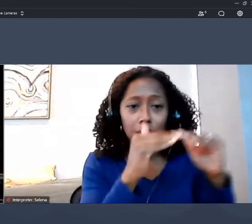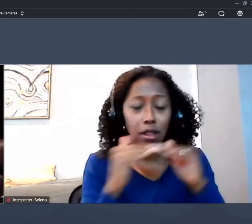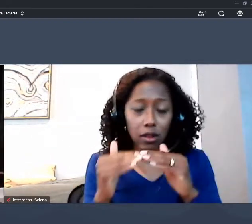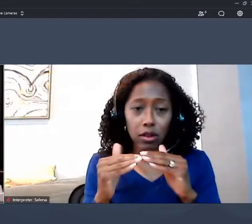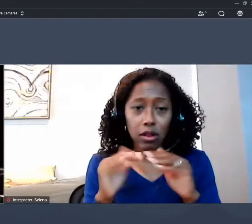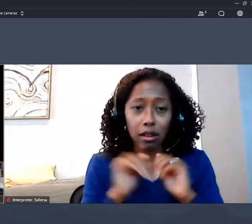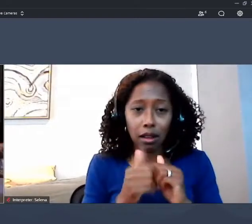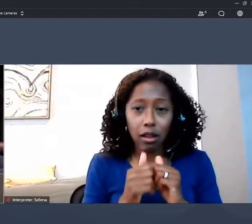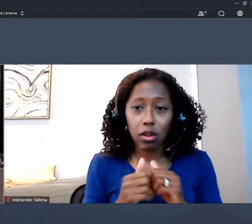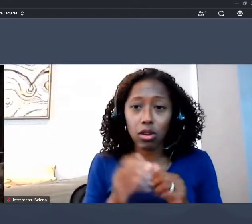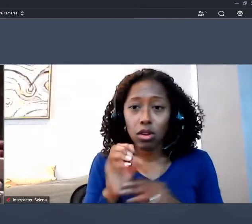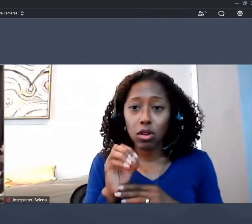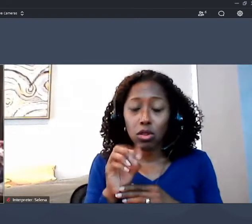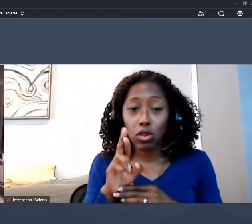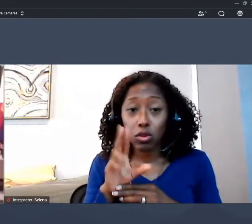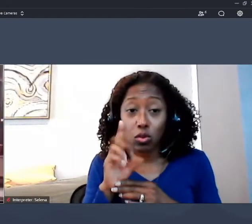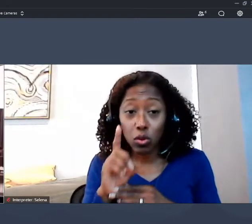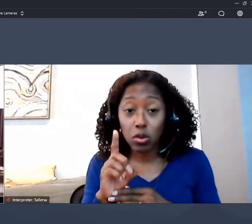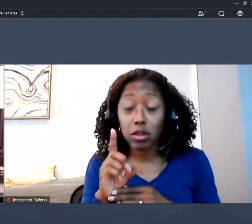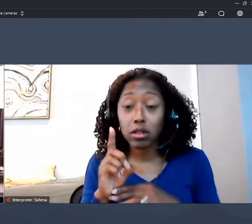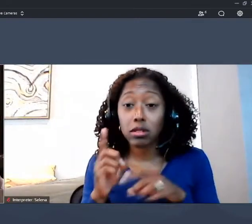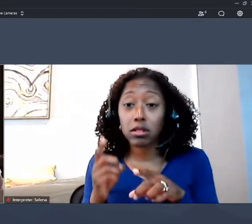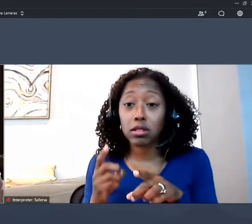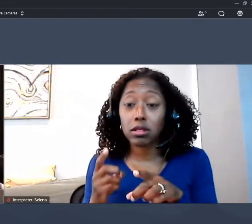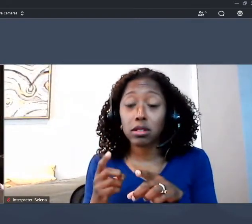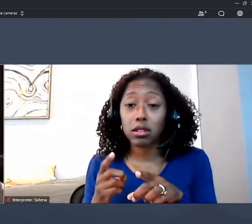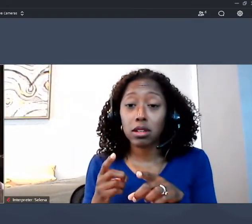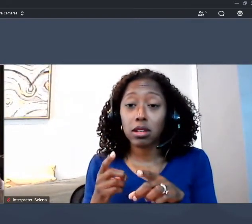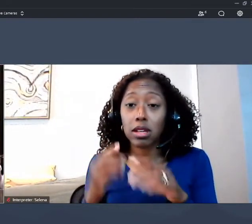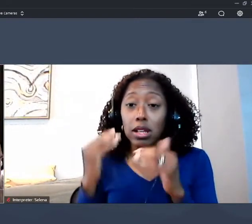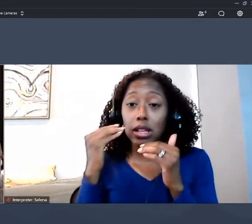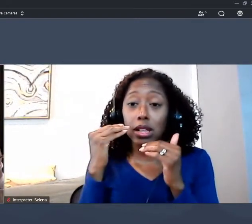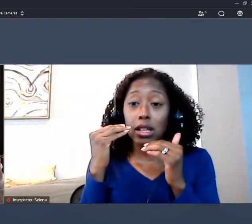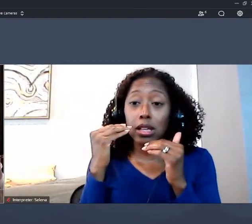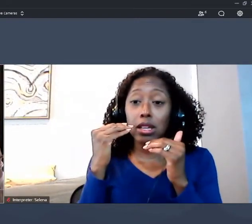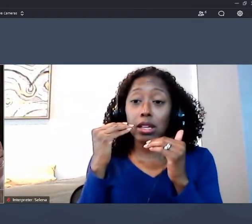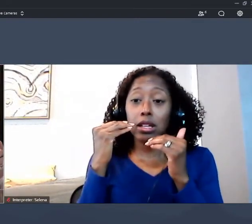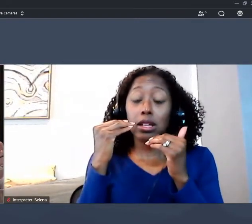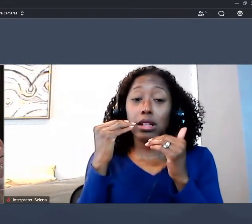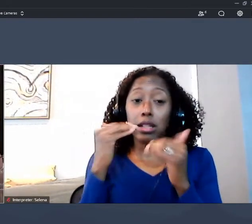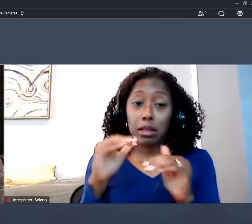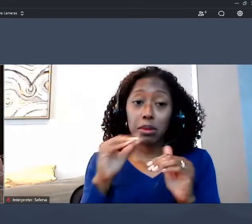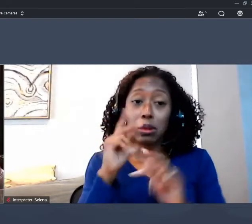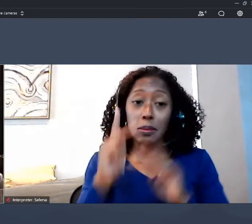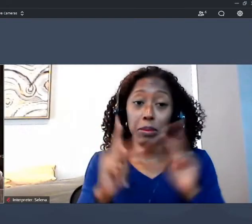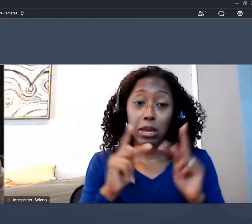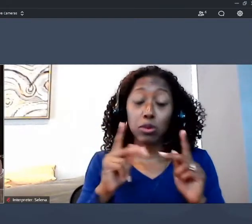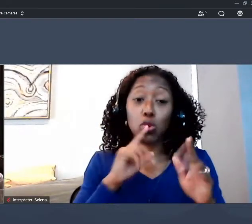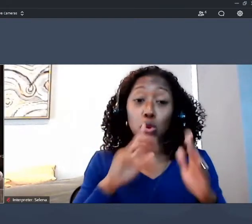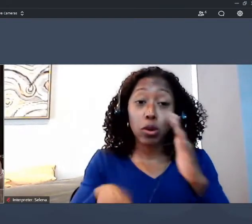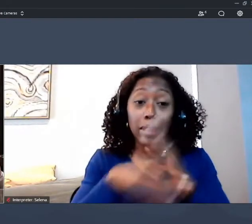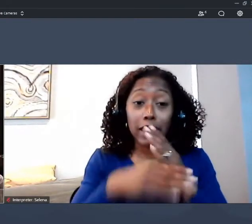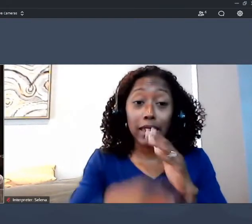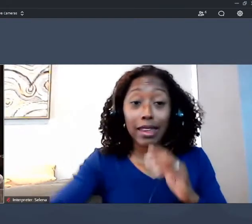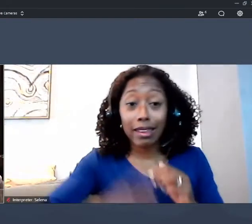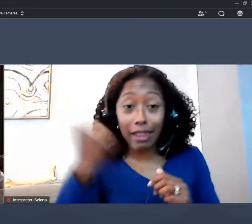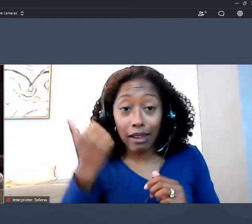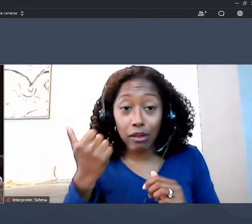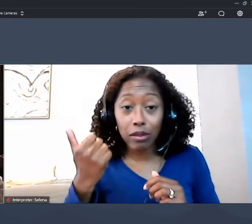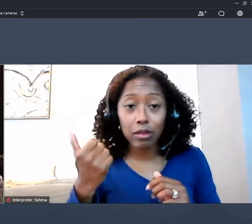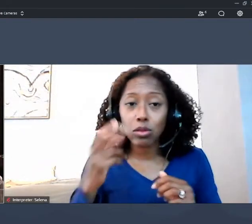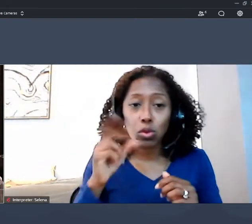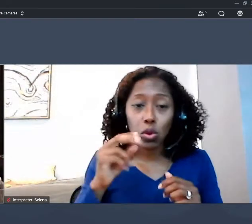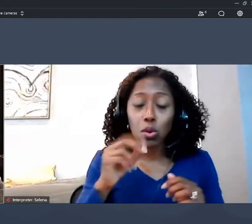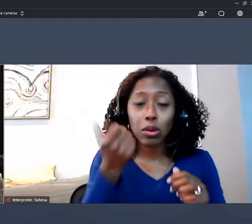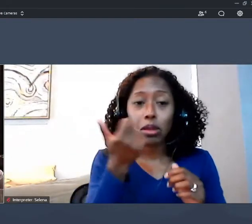just limit it to people that are so-called evicted. It's to anybody who owns